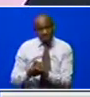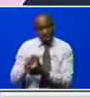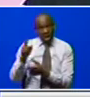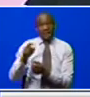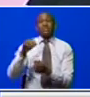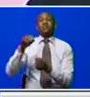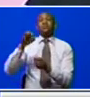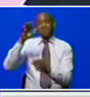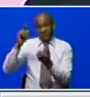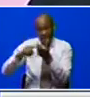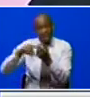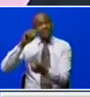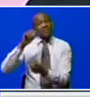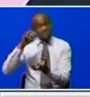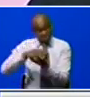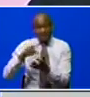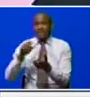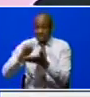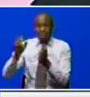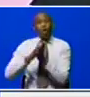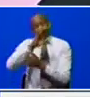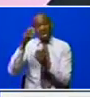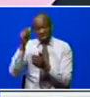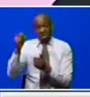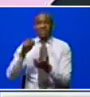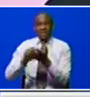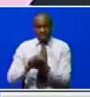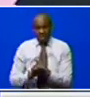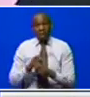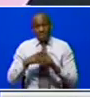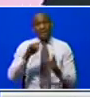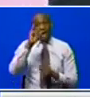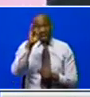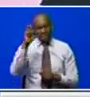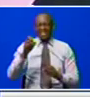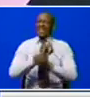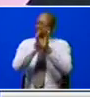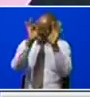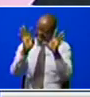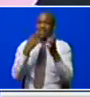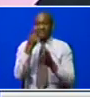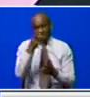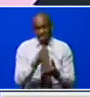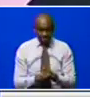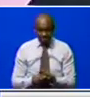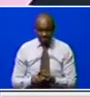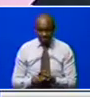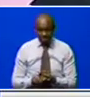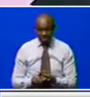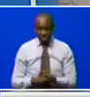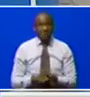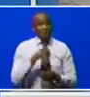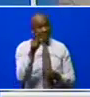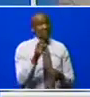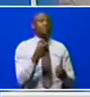tallying station uh-huh. and it is signed by the agent. So right now, I think Raila, IBC yeah. already clarified that. Okay. Okay. So on that, it's they can get away with this claim